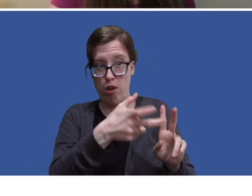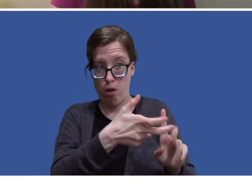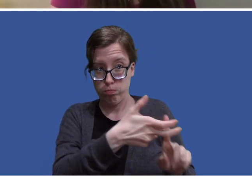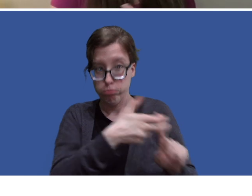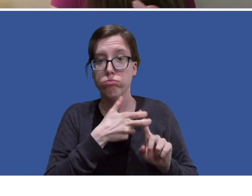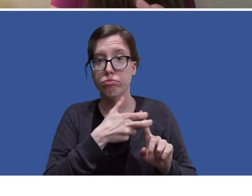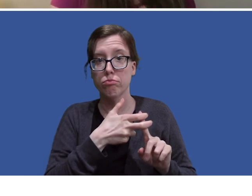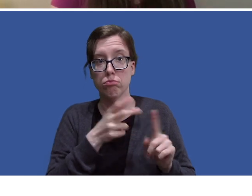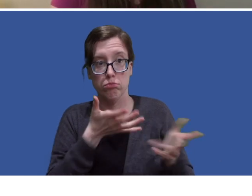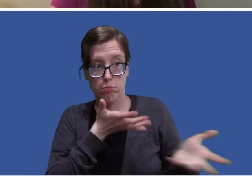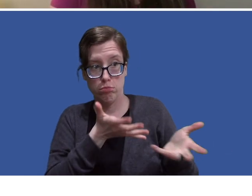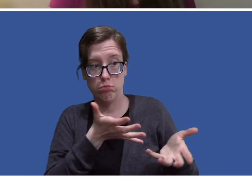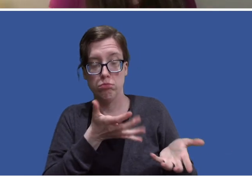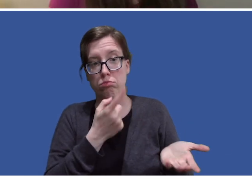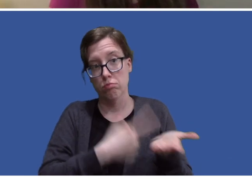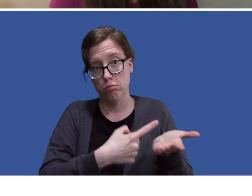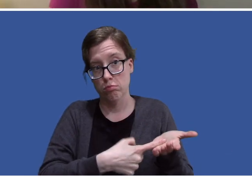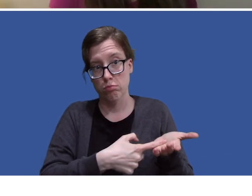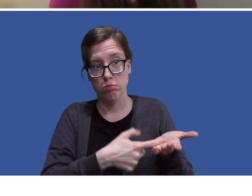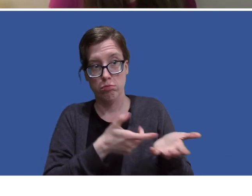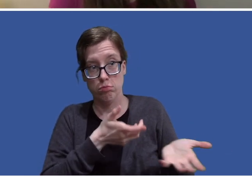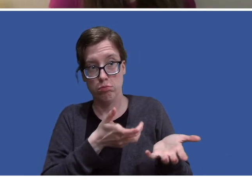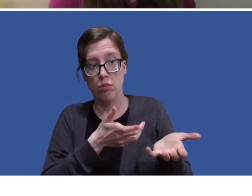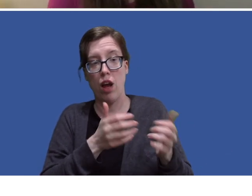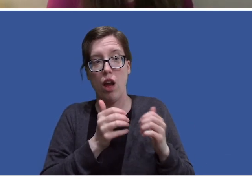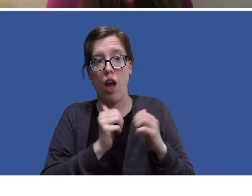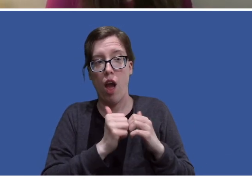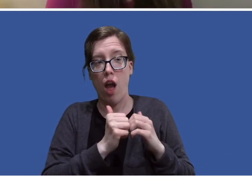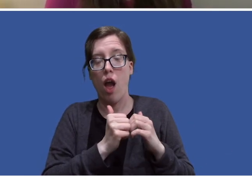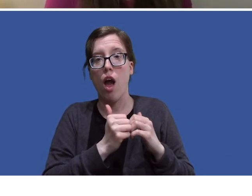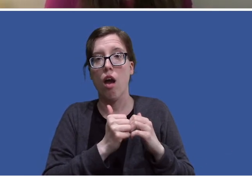can address that sensory input for the student.